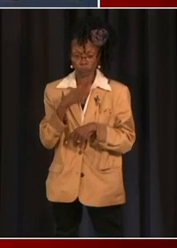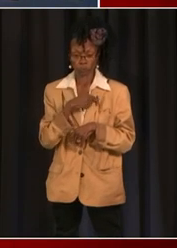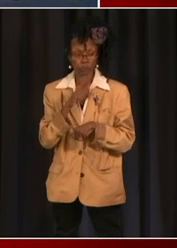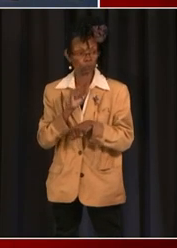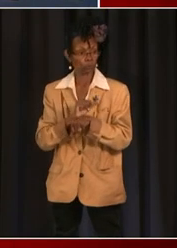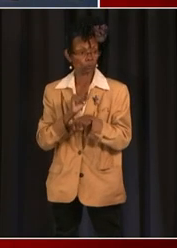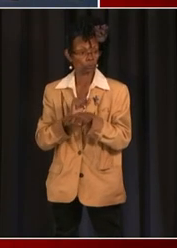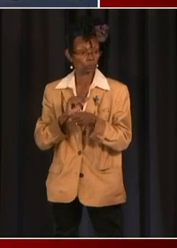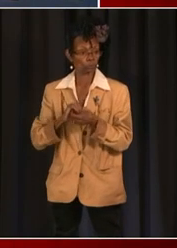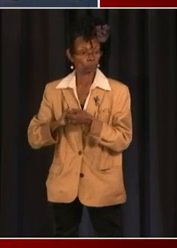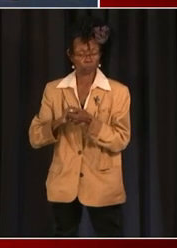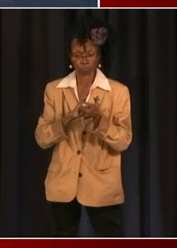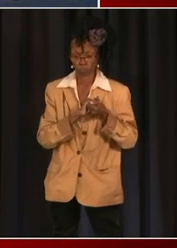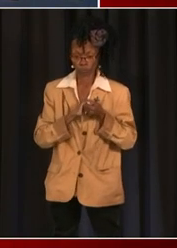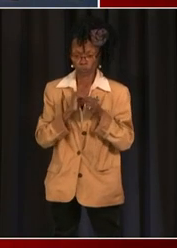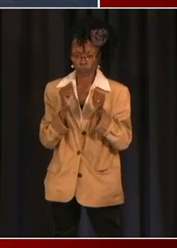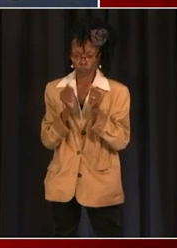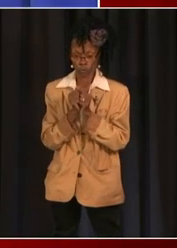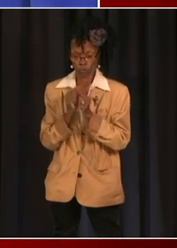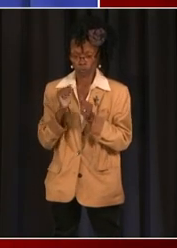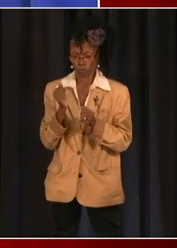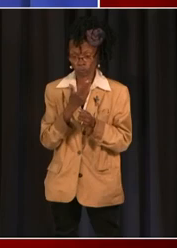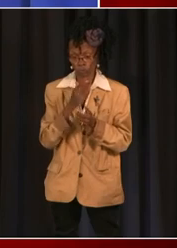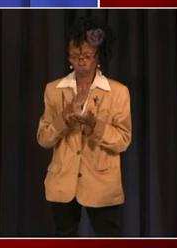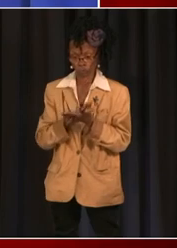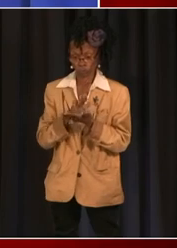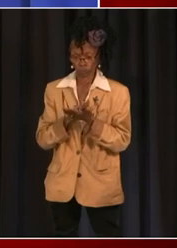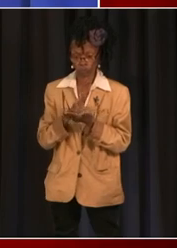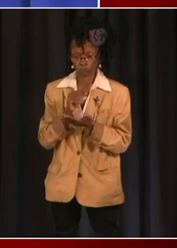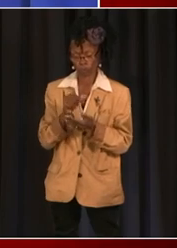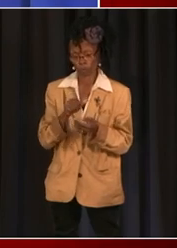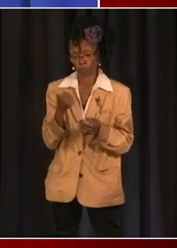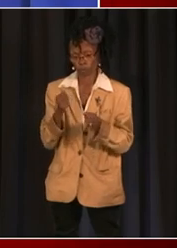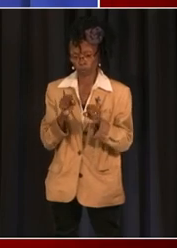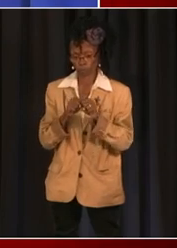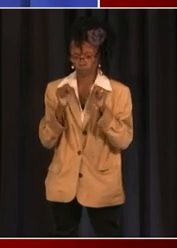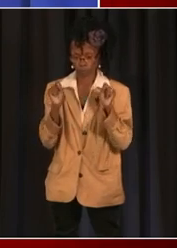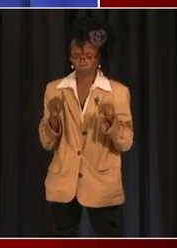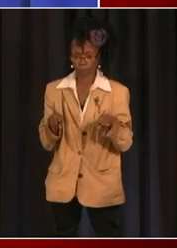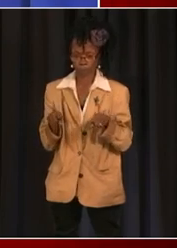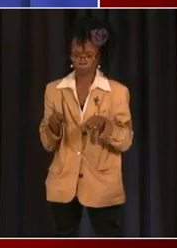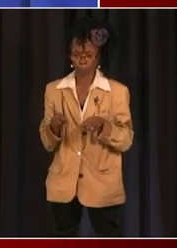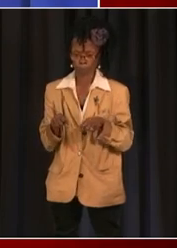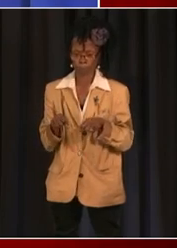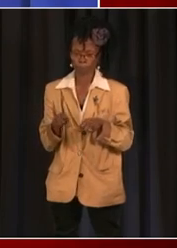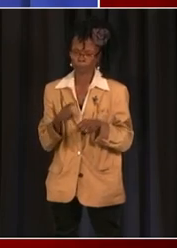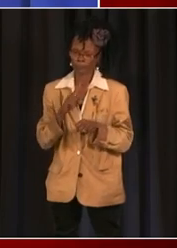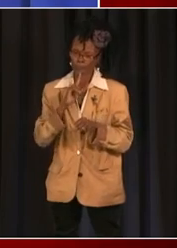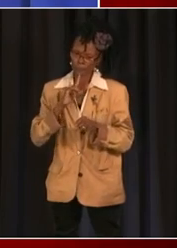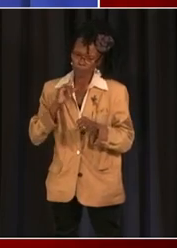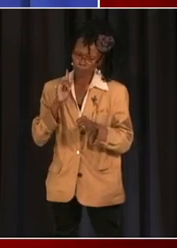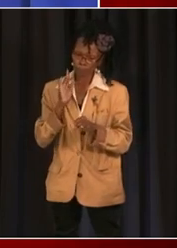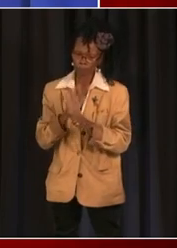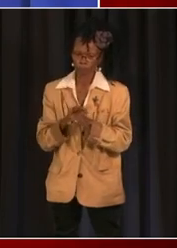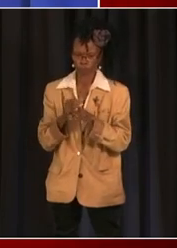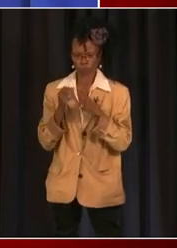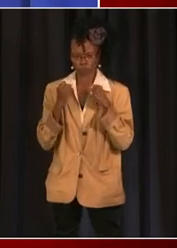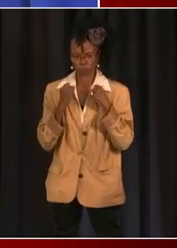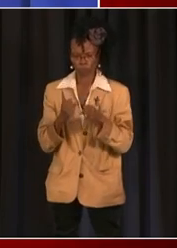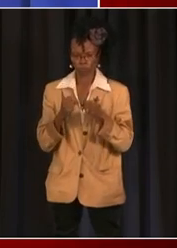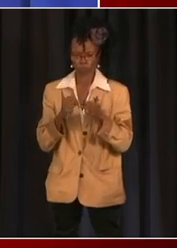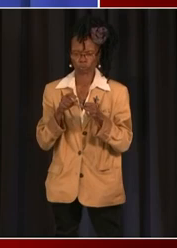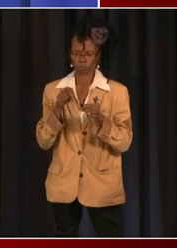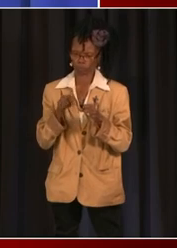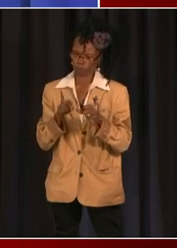in partnership with all of our schools and related systems to ensure strong school reopening. As we continue